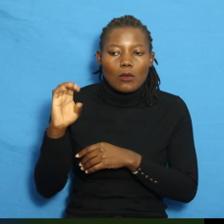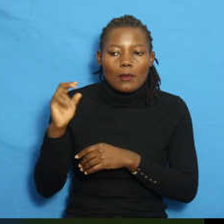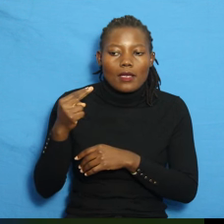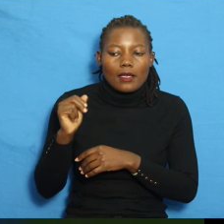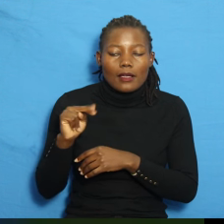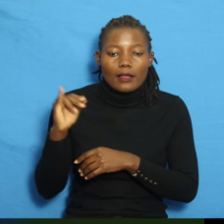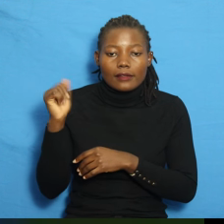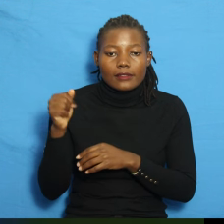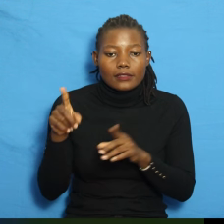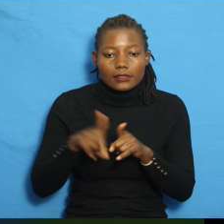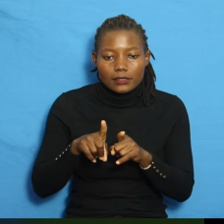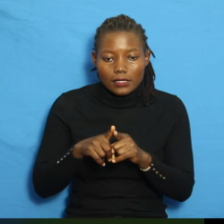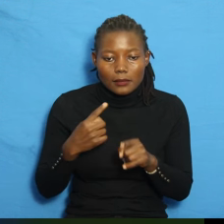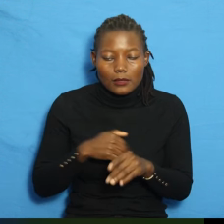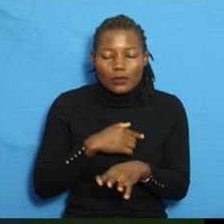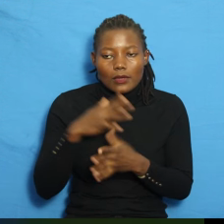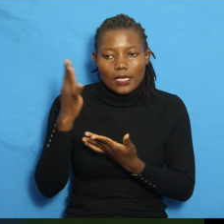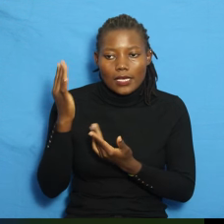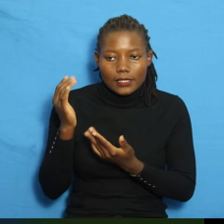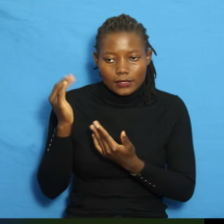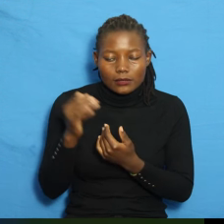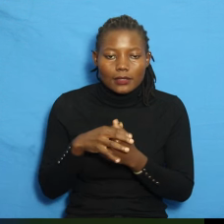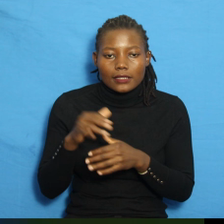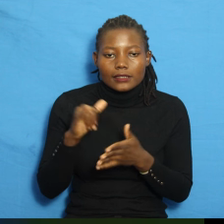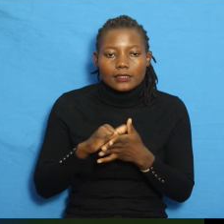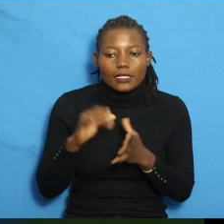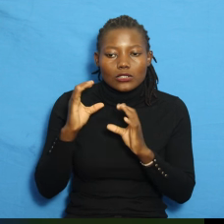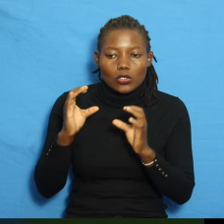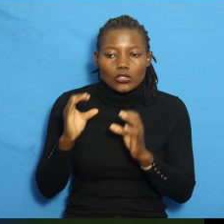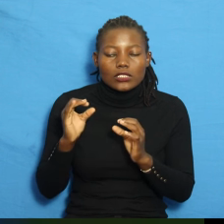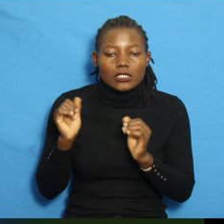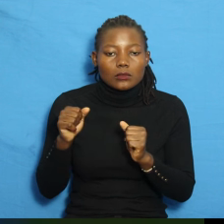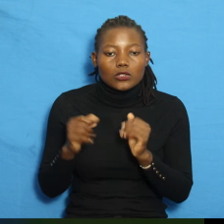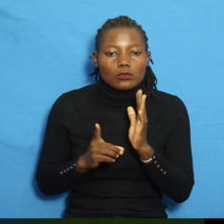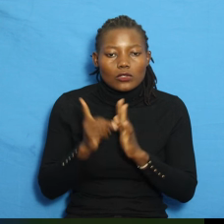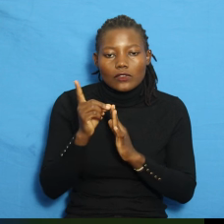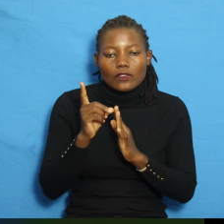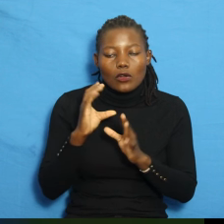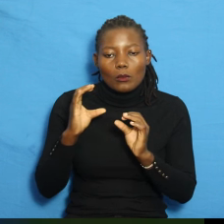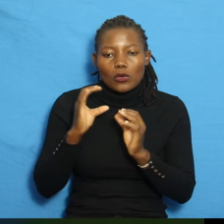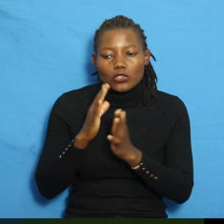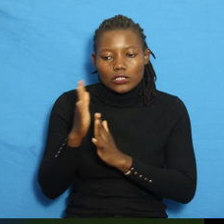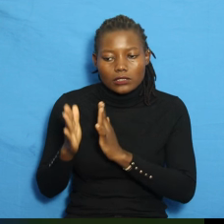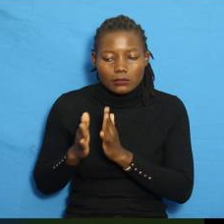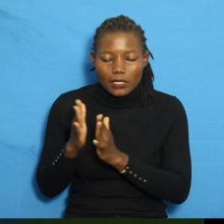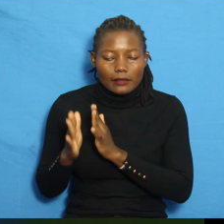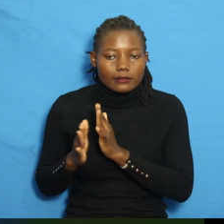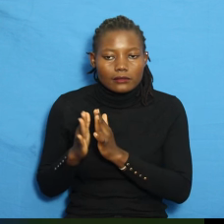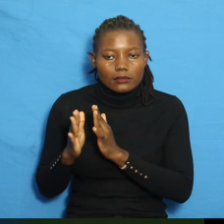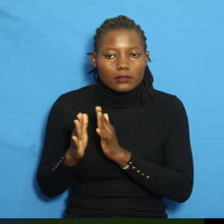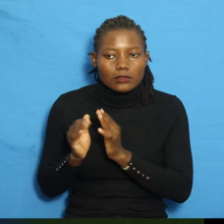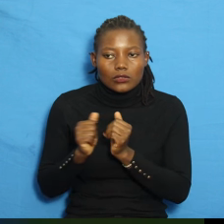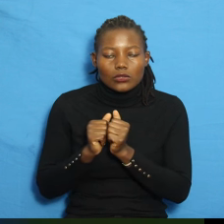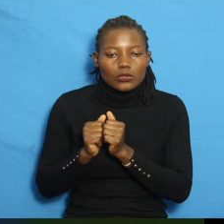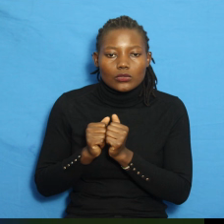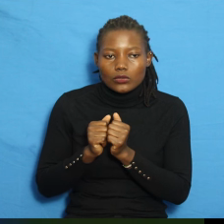is expected that coaches will develop their coaching plans with